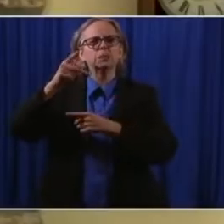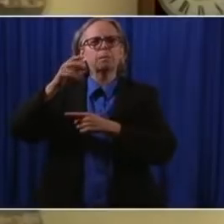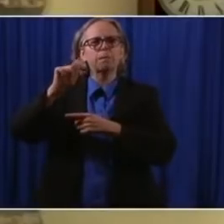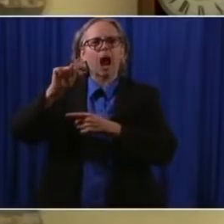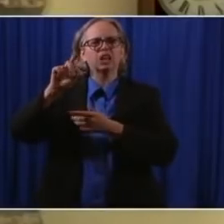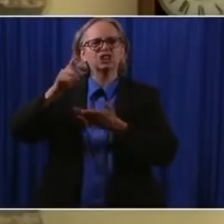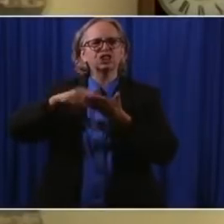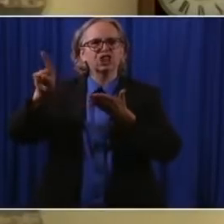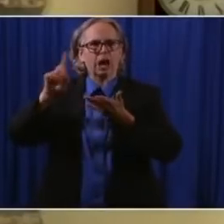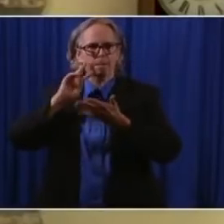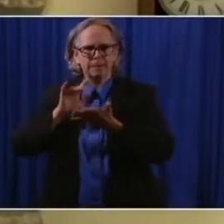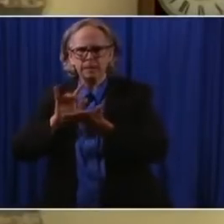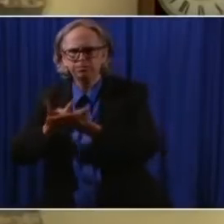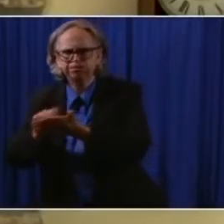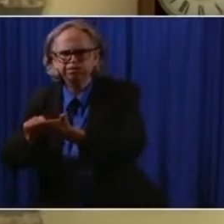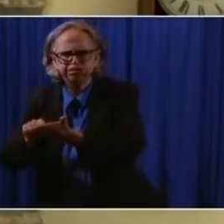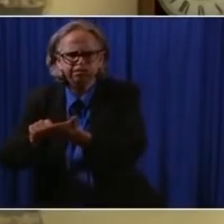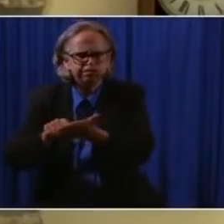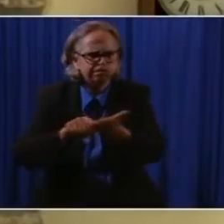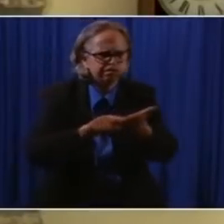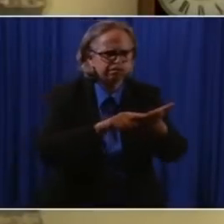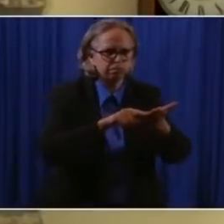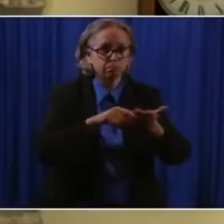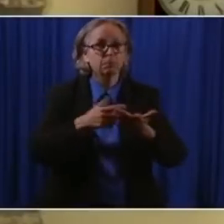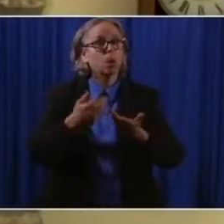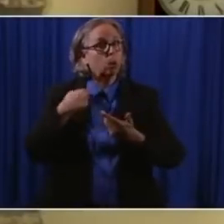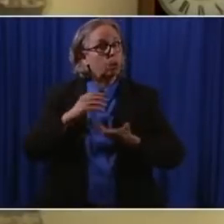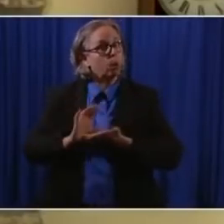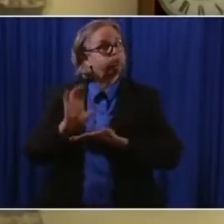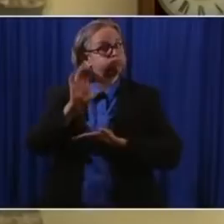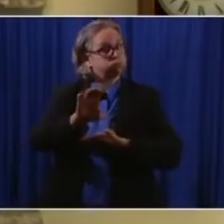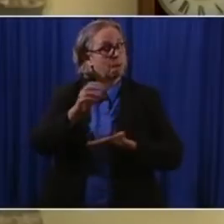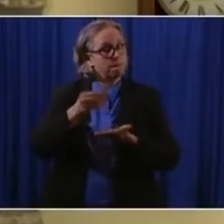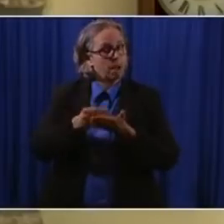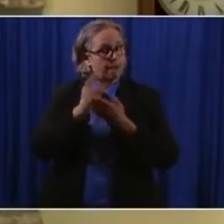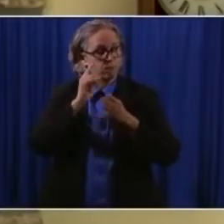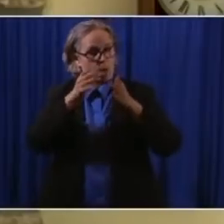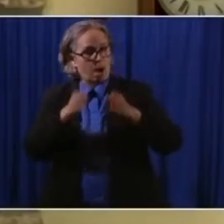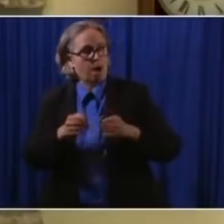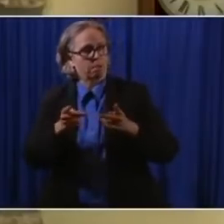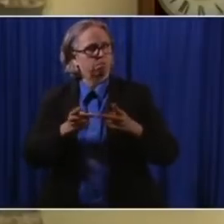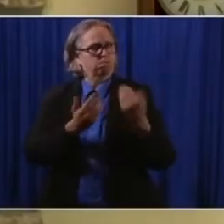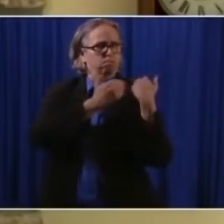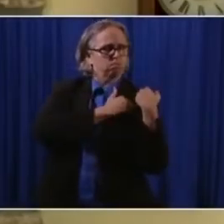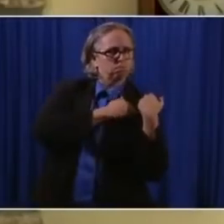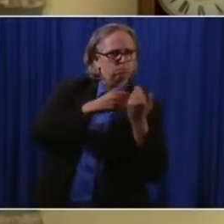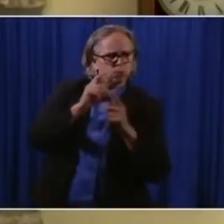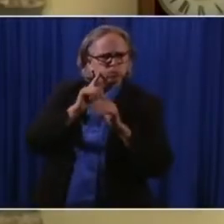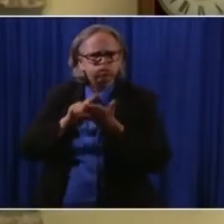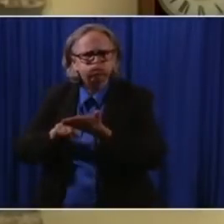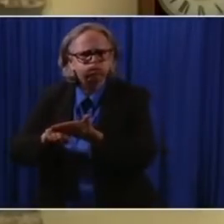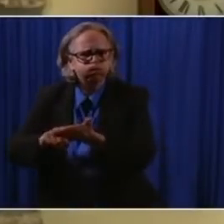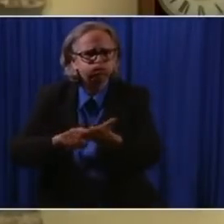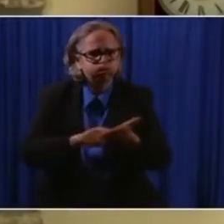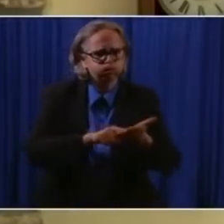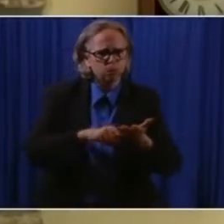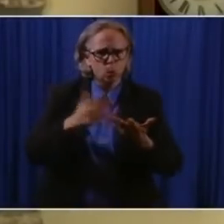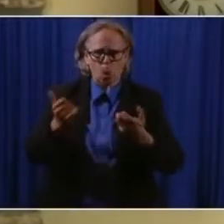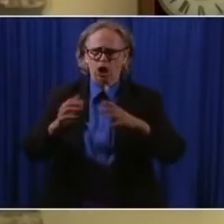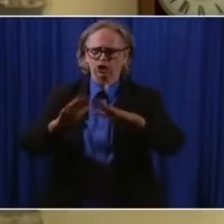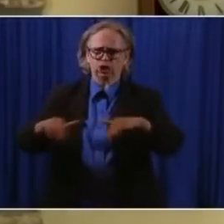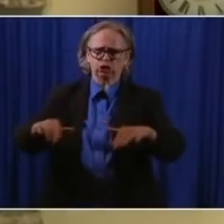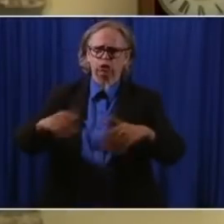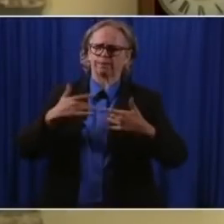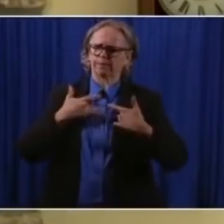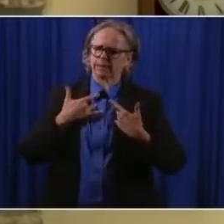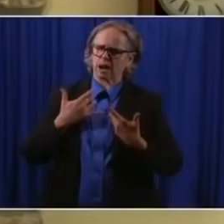financially with a little money to be able to do that, because everyone wants these young people to be able to play. And we want it